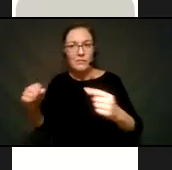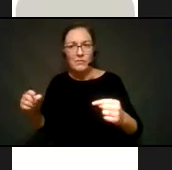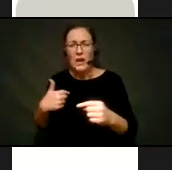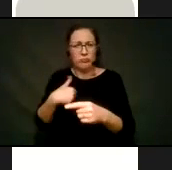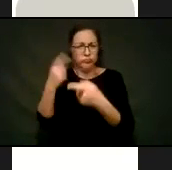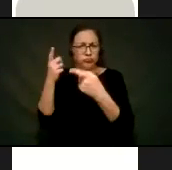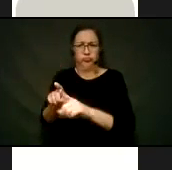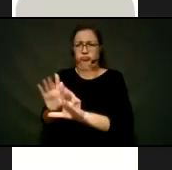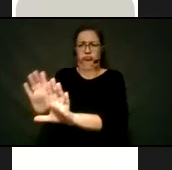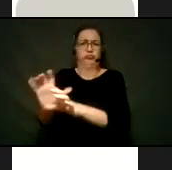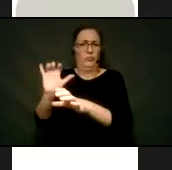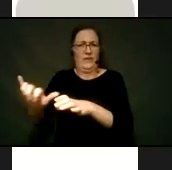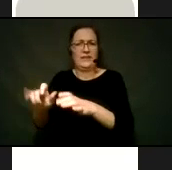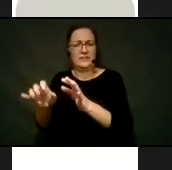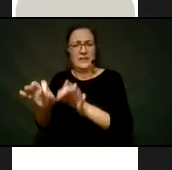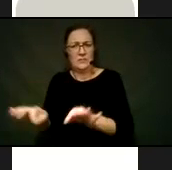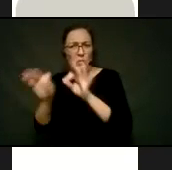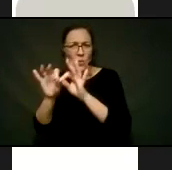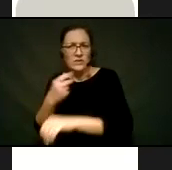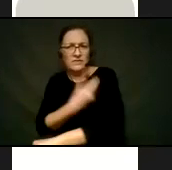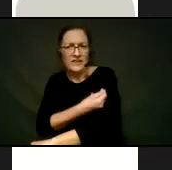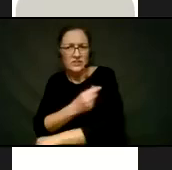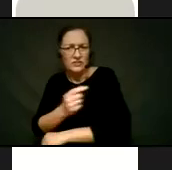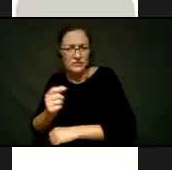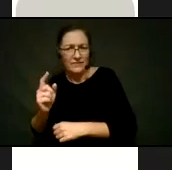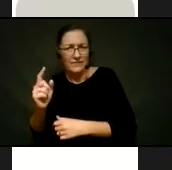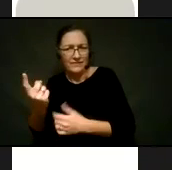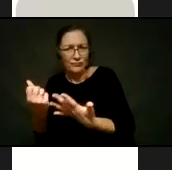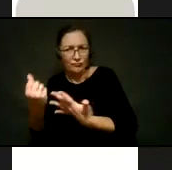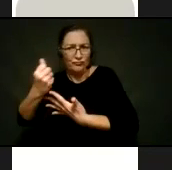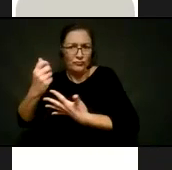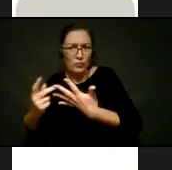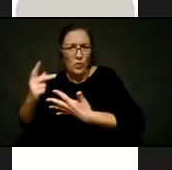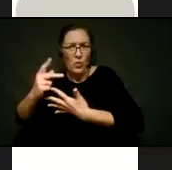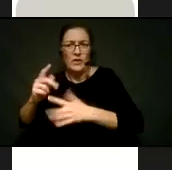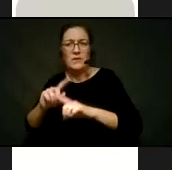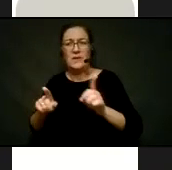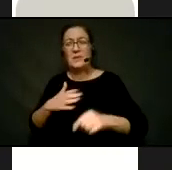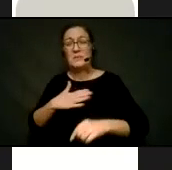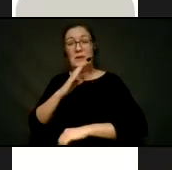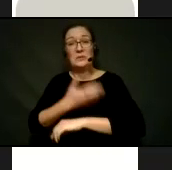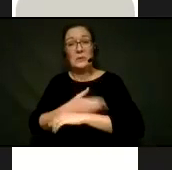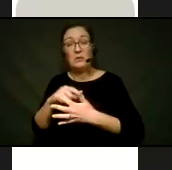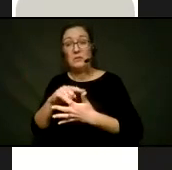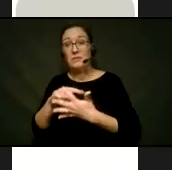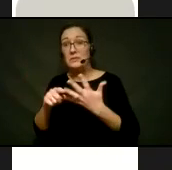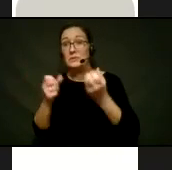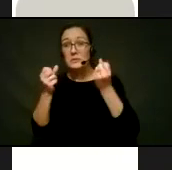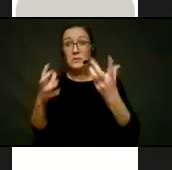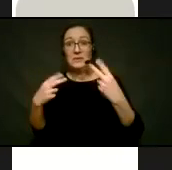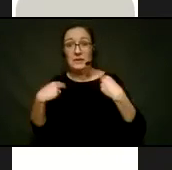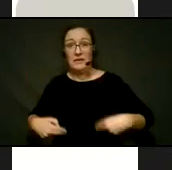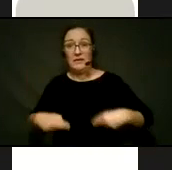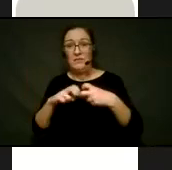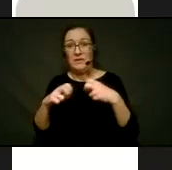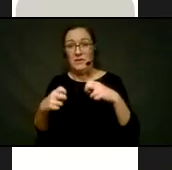vaccinated before individuals that don't. But she has so many medical issues that getting